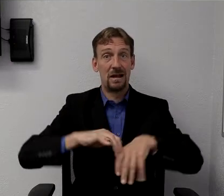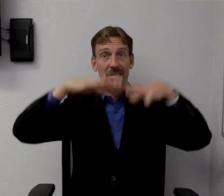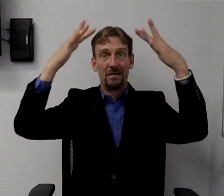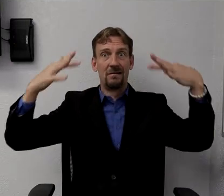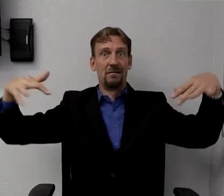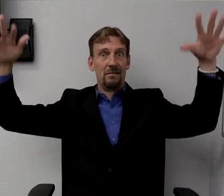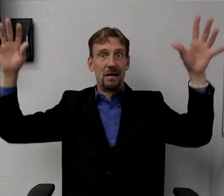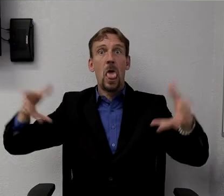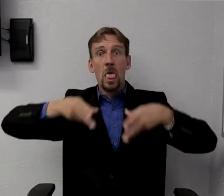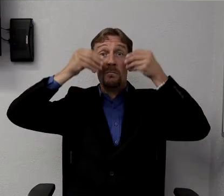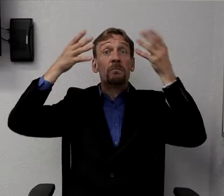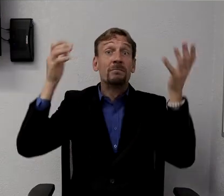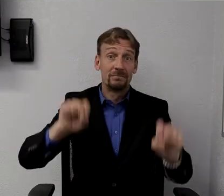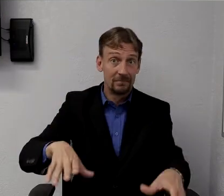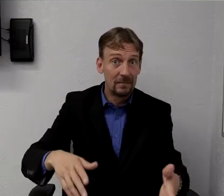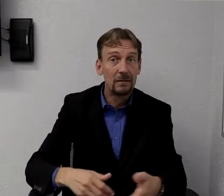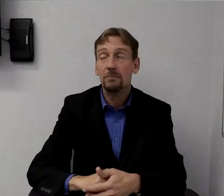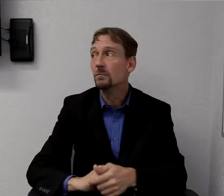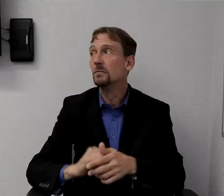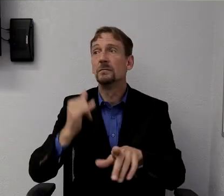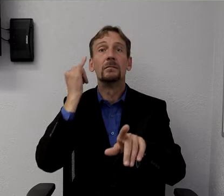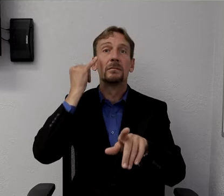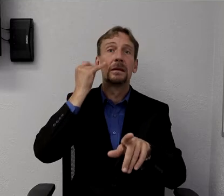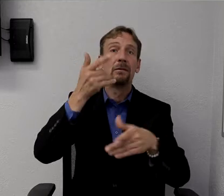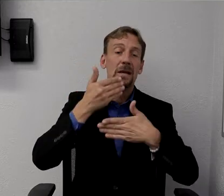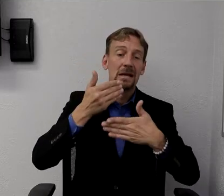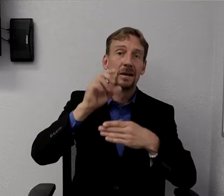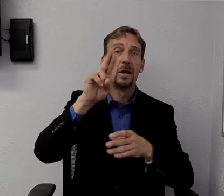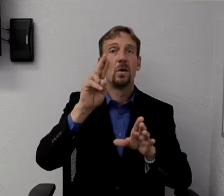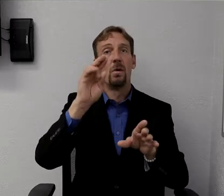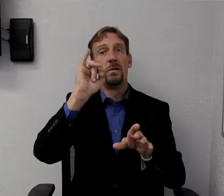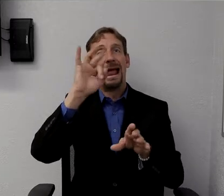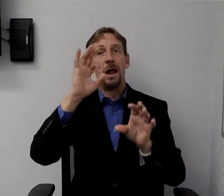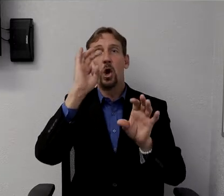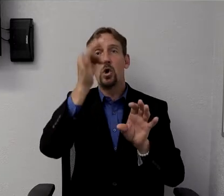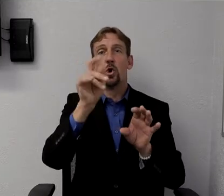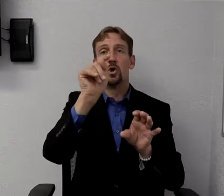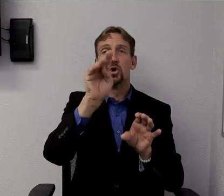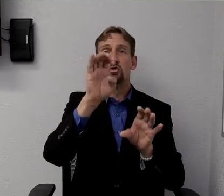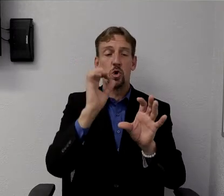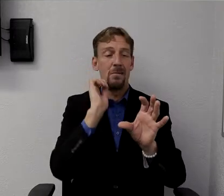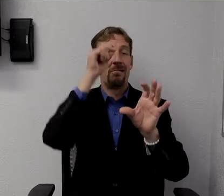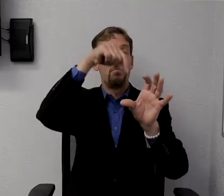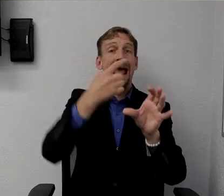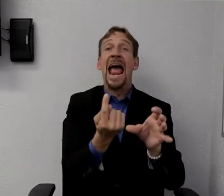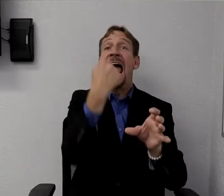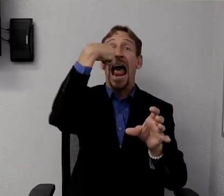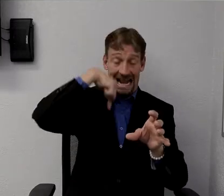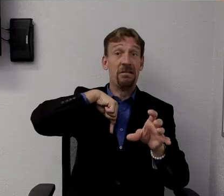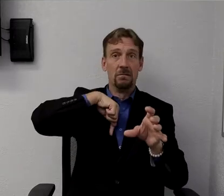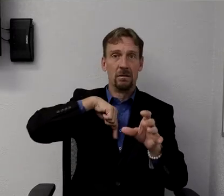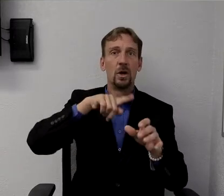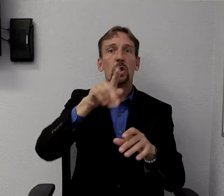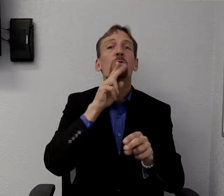you're intubating a patient or doing a breathing, you're going to wear a lot different PPE than if you're going into a patient